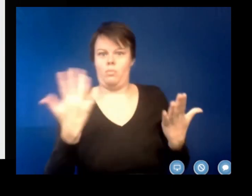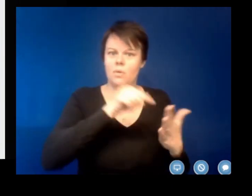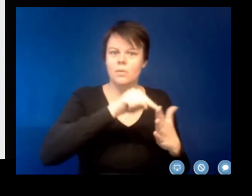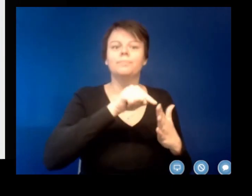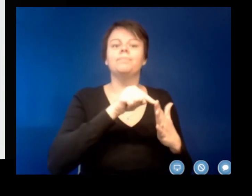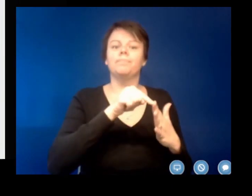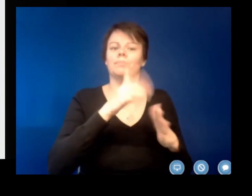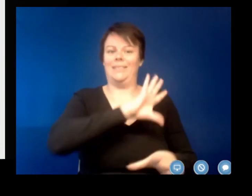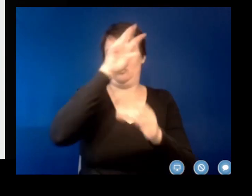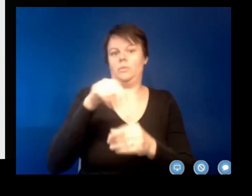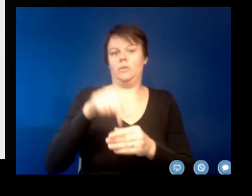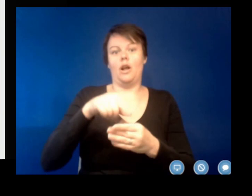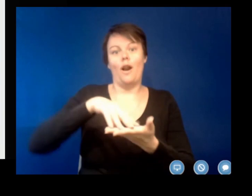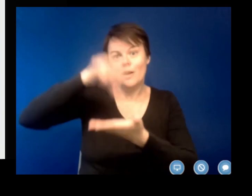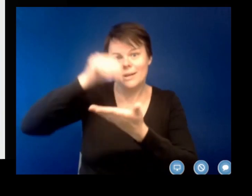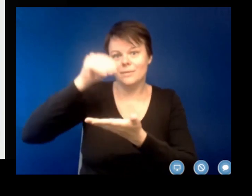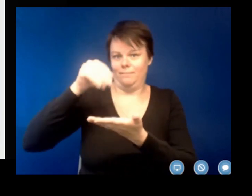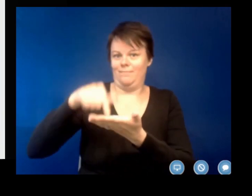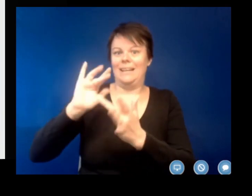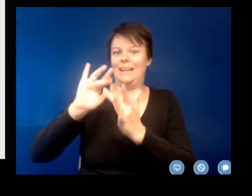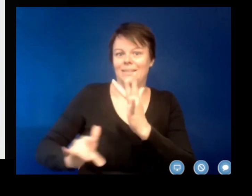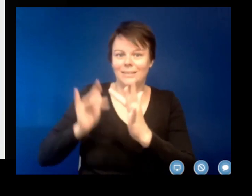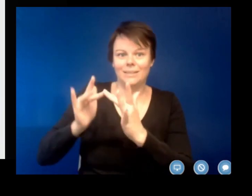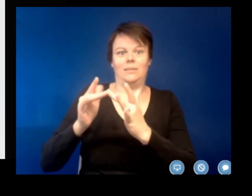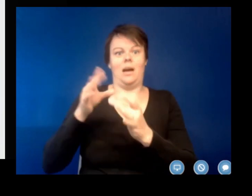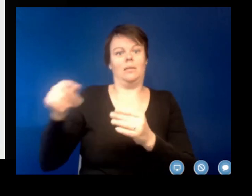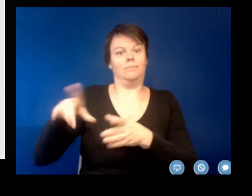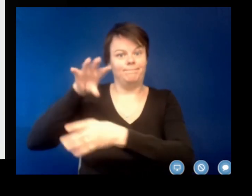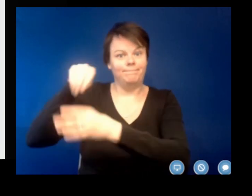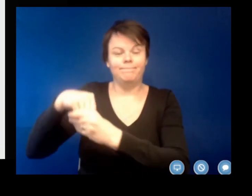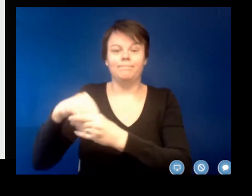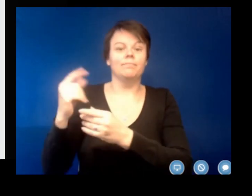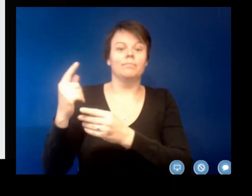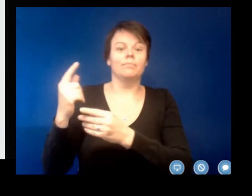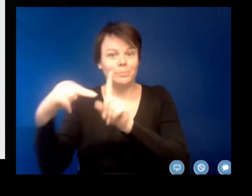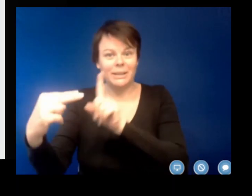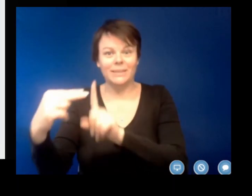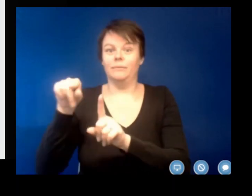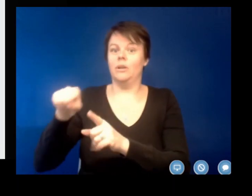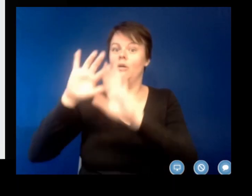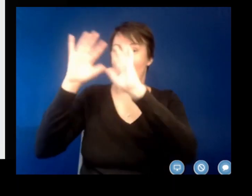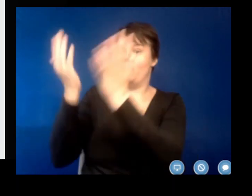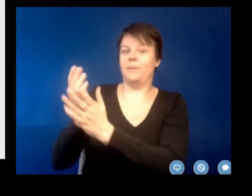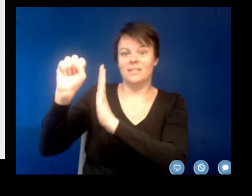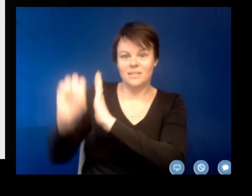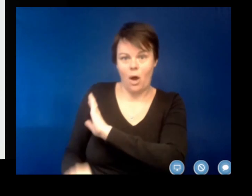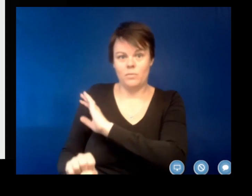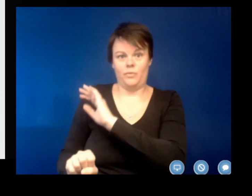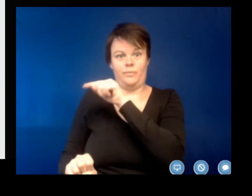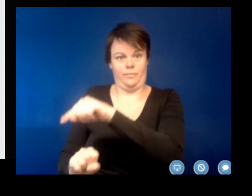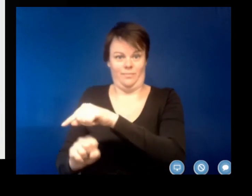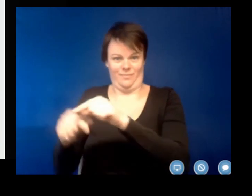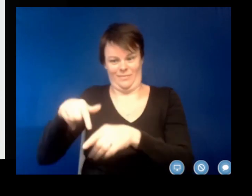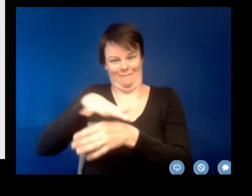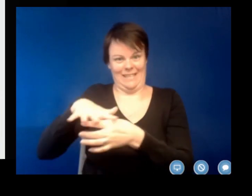I think what would be very important is to include the virtuality of learning in the internet and to include